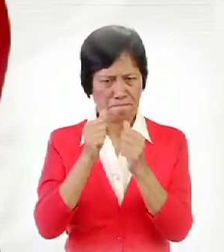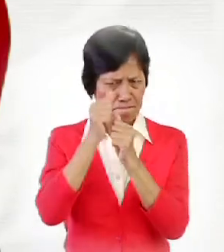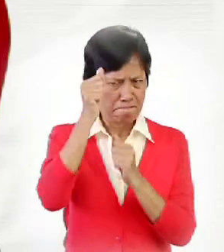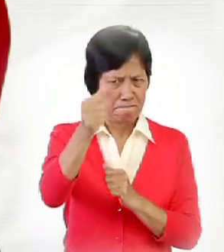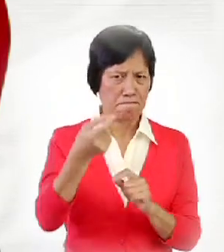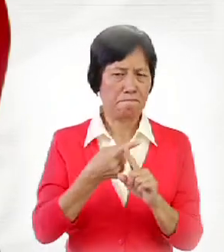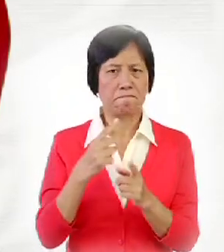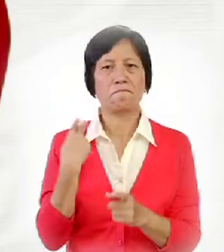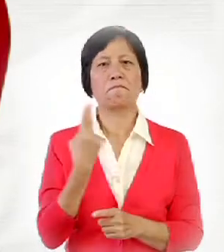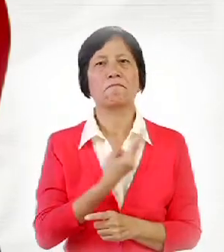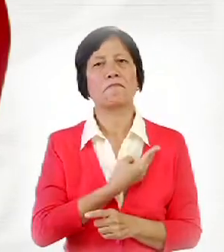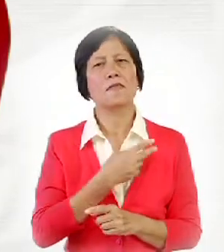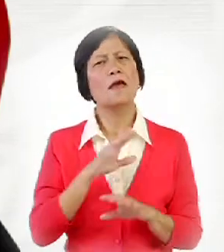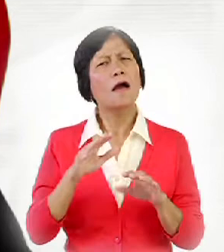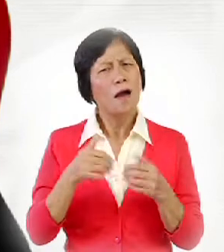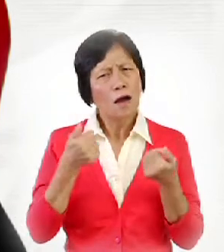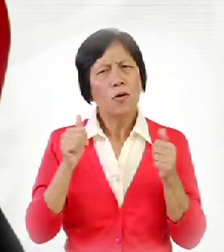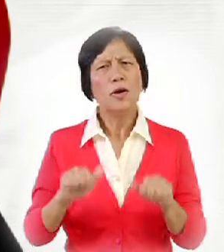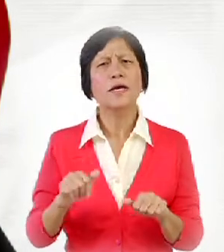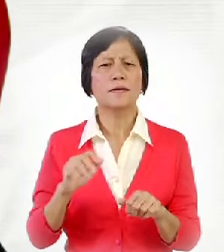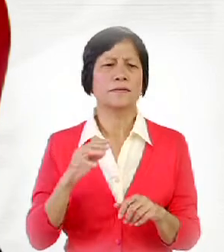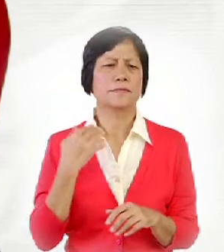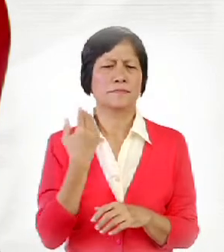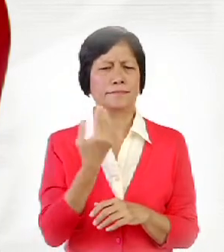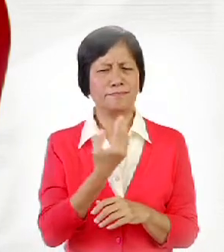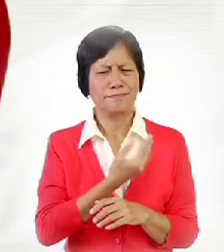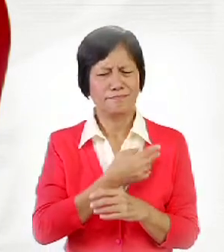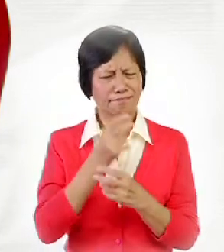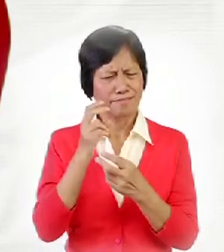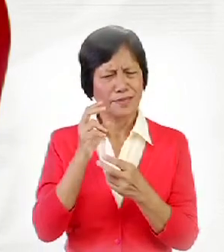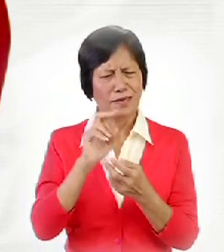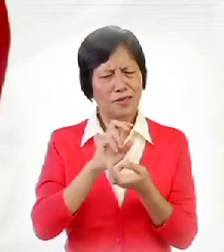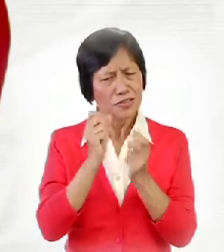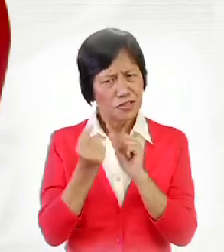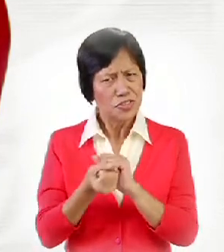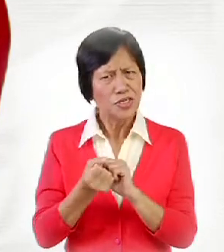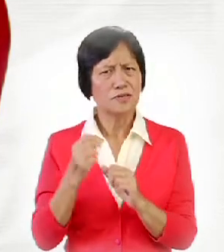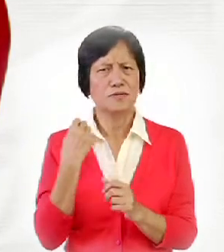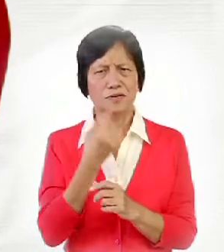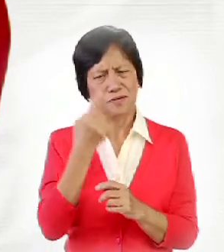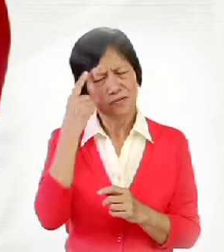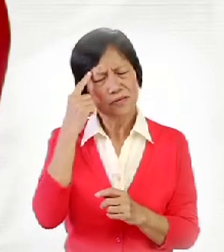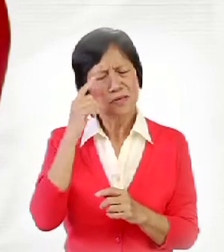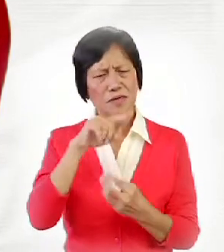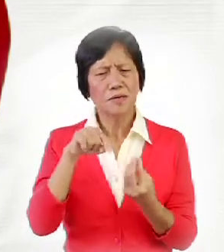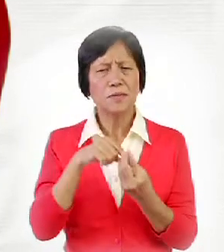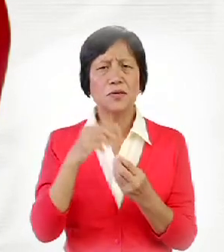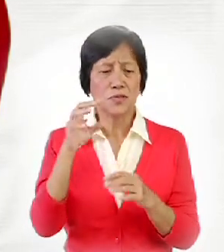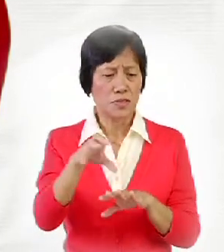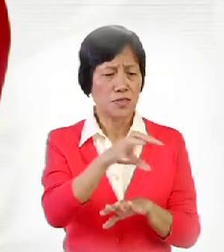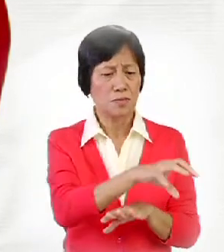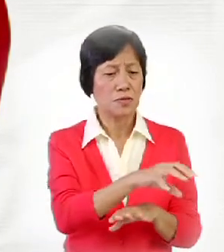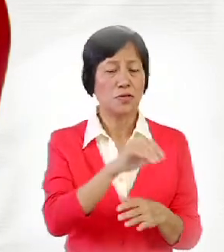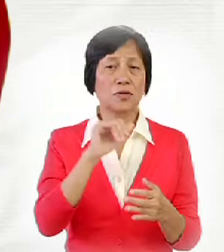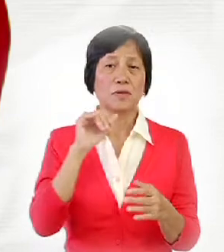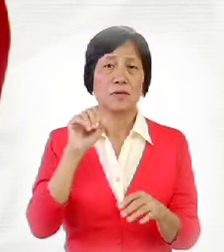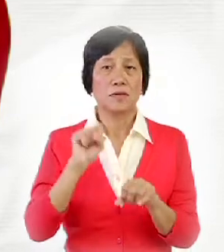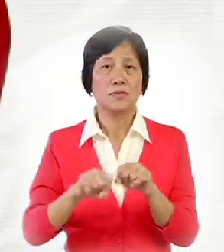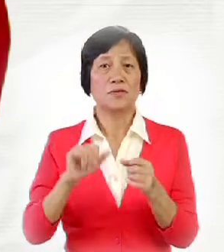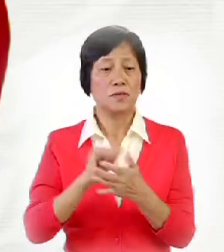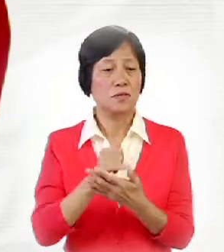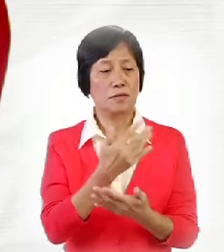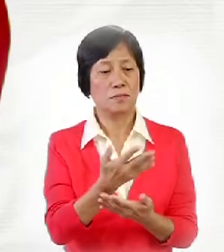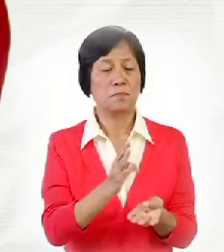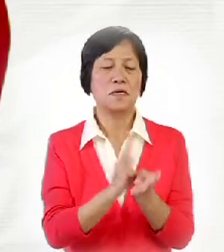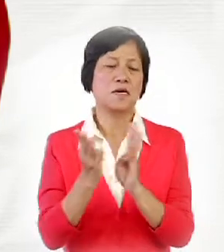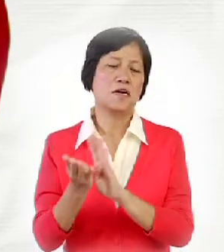How can we recast our thinking about neighbors so that they would be close